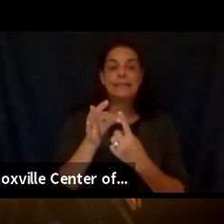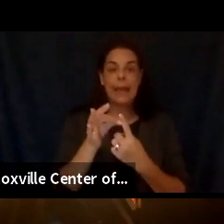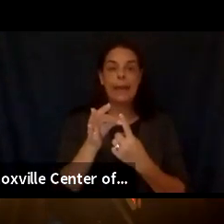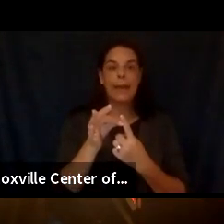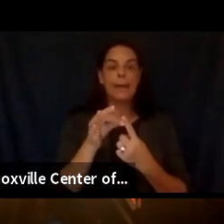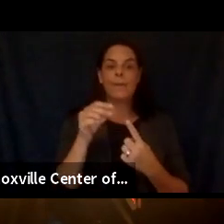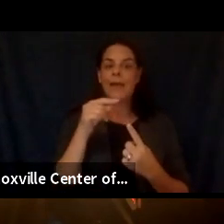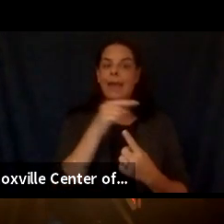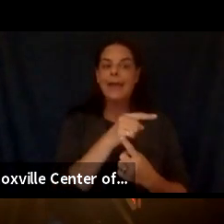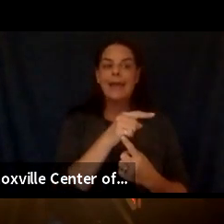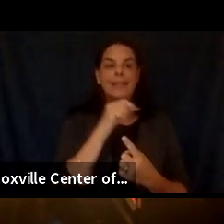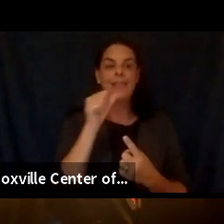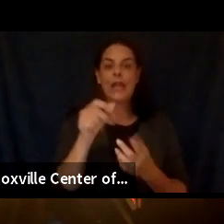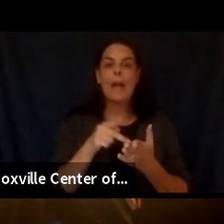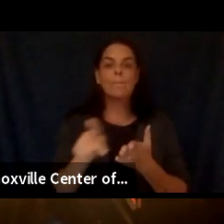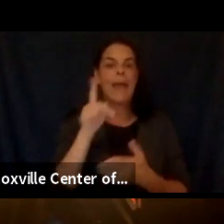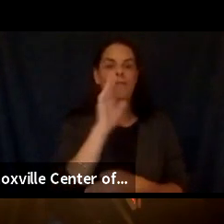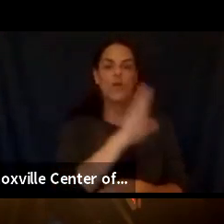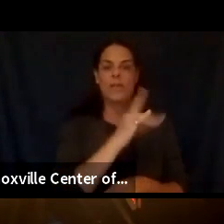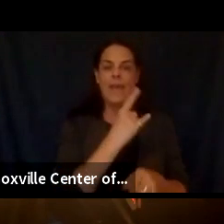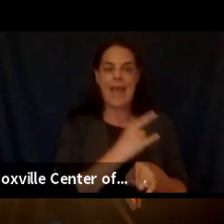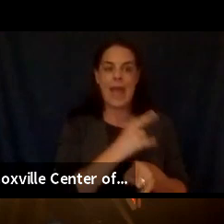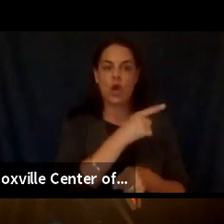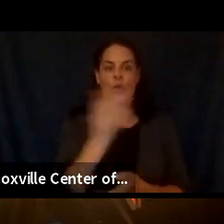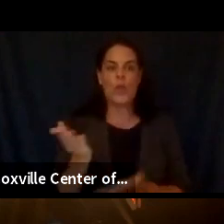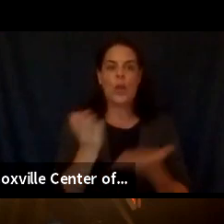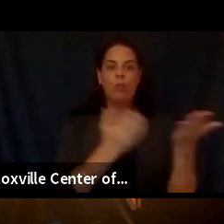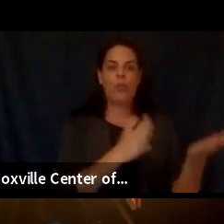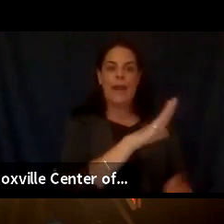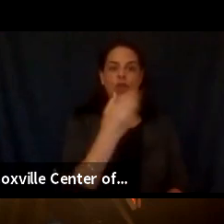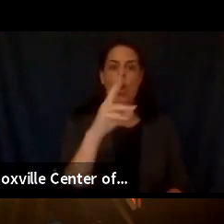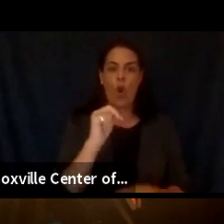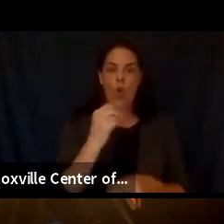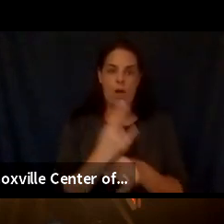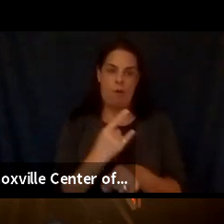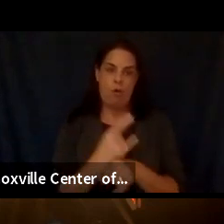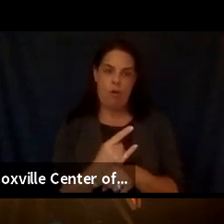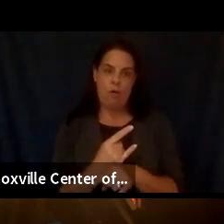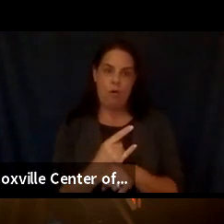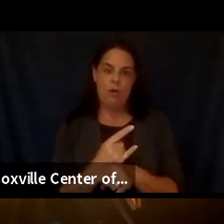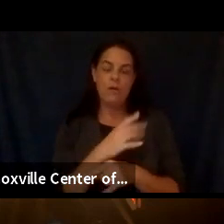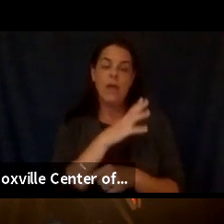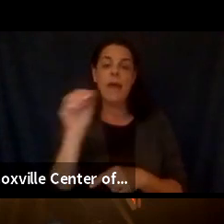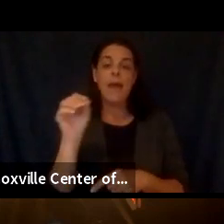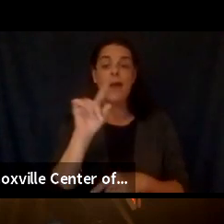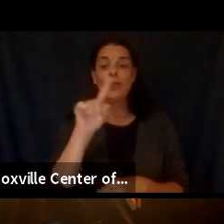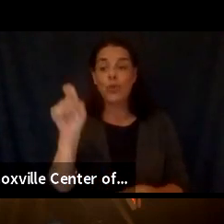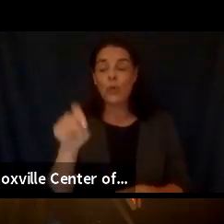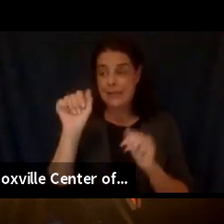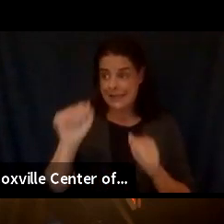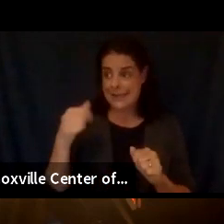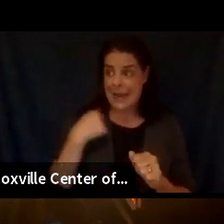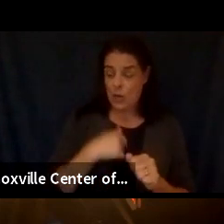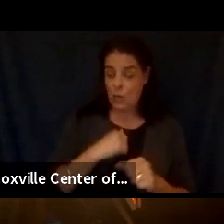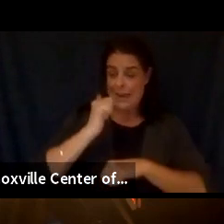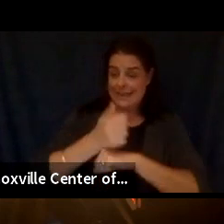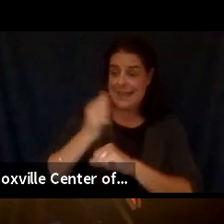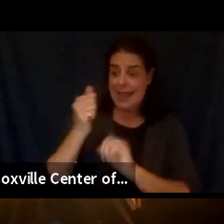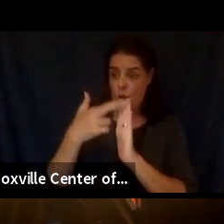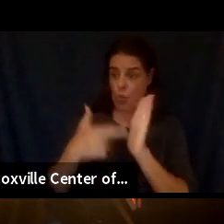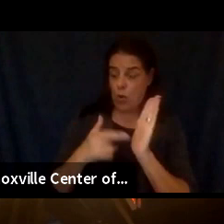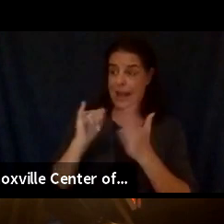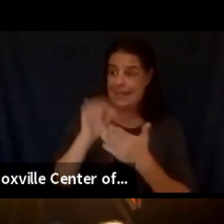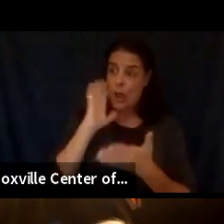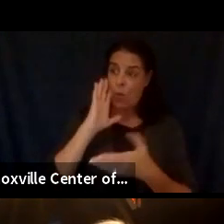they weren't paying for their alcohol there, they were bringing it in. And the question was, can we design a regulation that